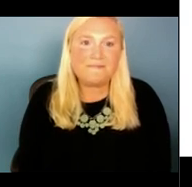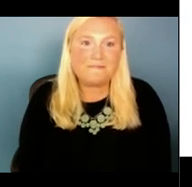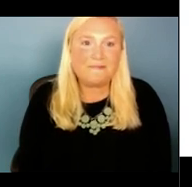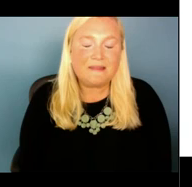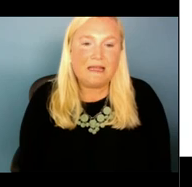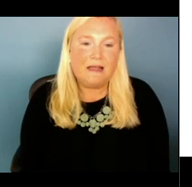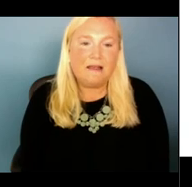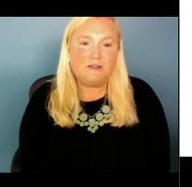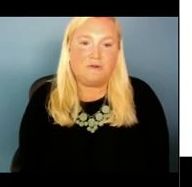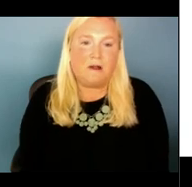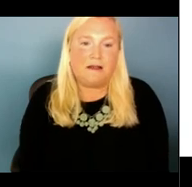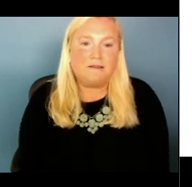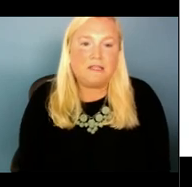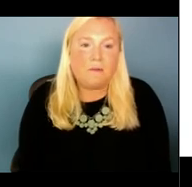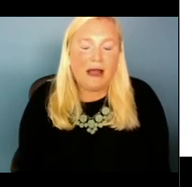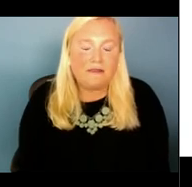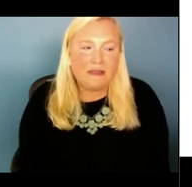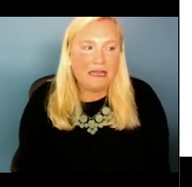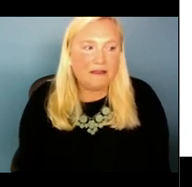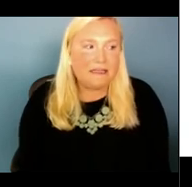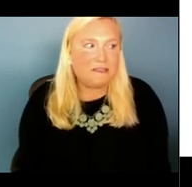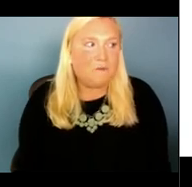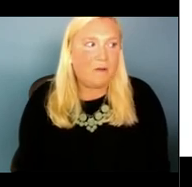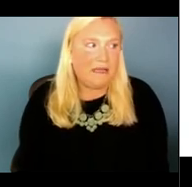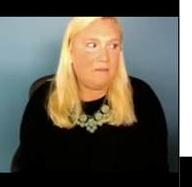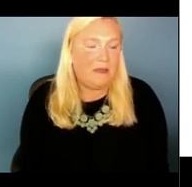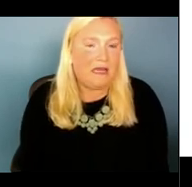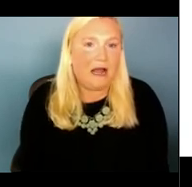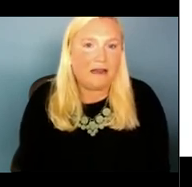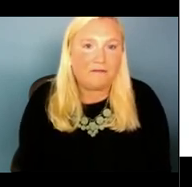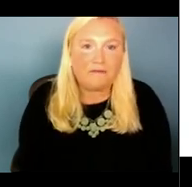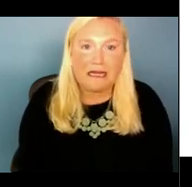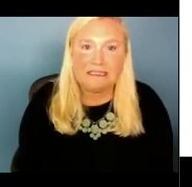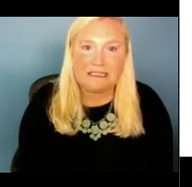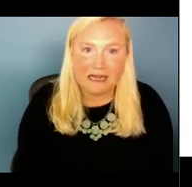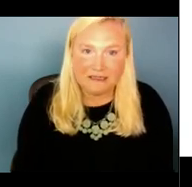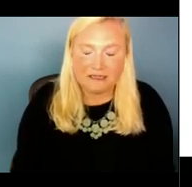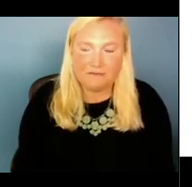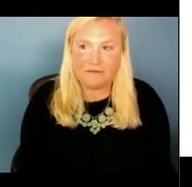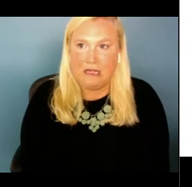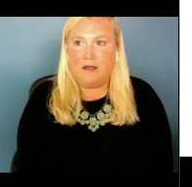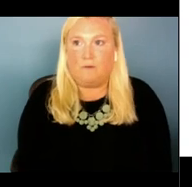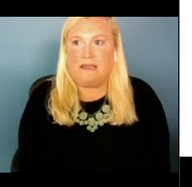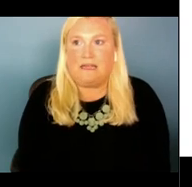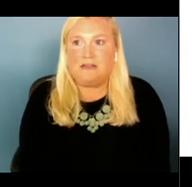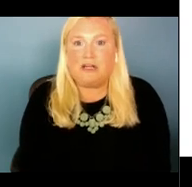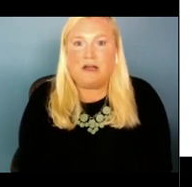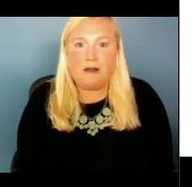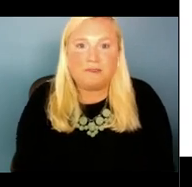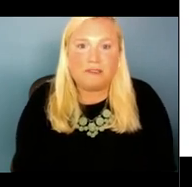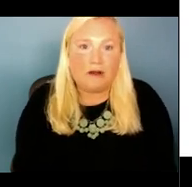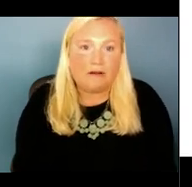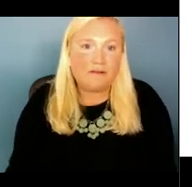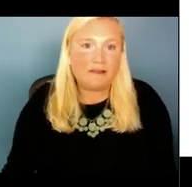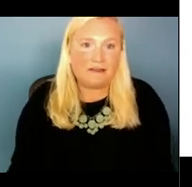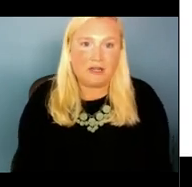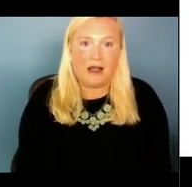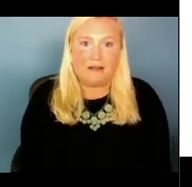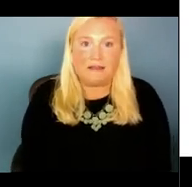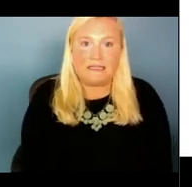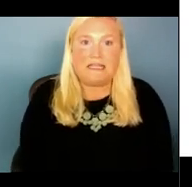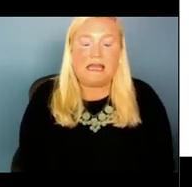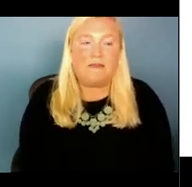to this? Sure. So I think this is where we can be kind of a detective. We should